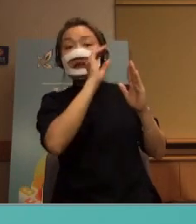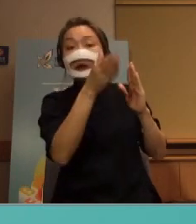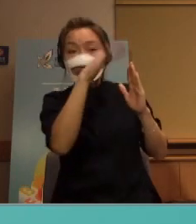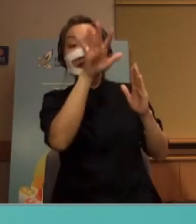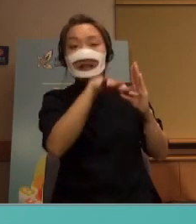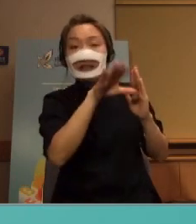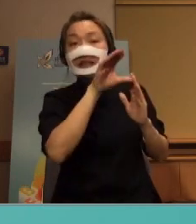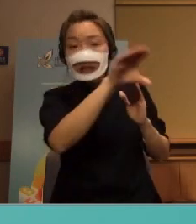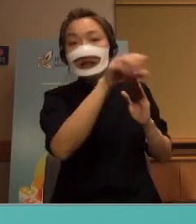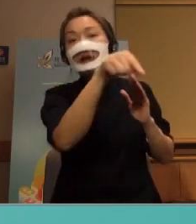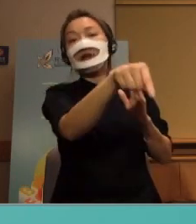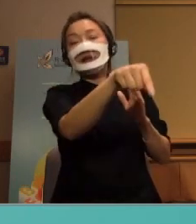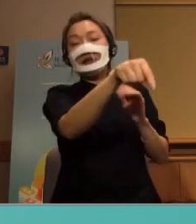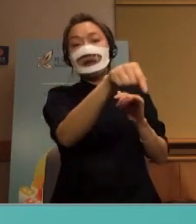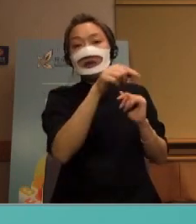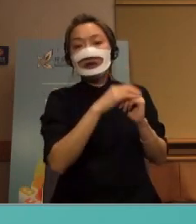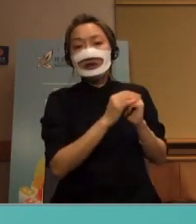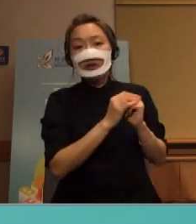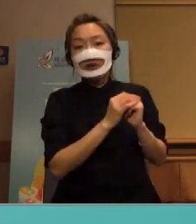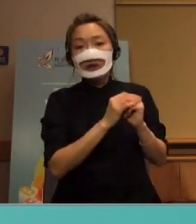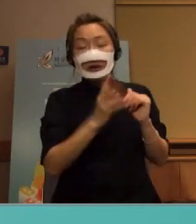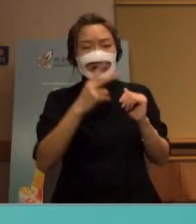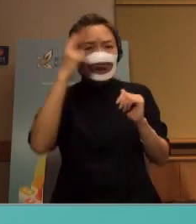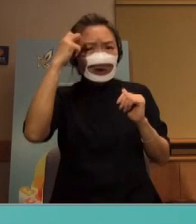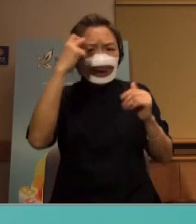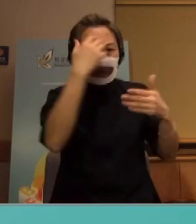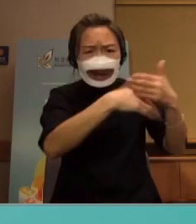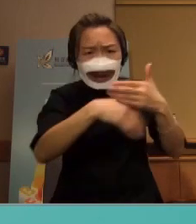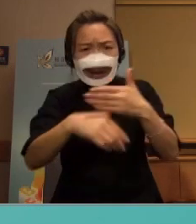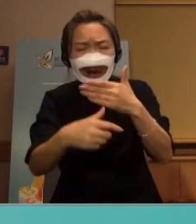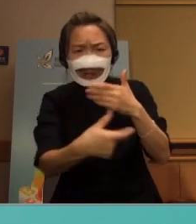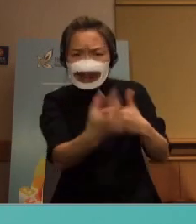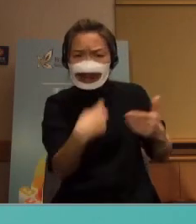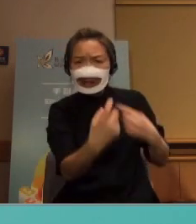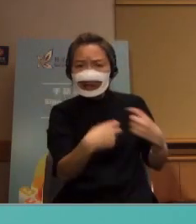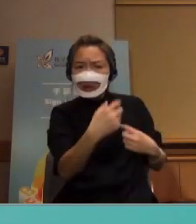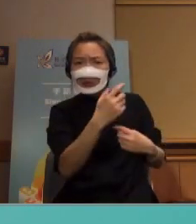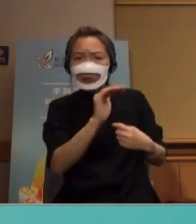decarbonize. So you actually can tie in sort of like corporate spending, sort of stimulus spending to decarbonization.